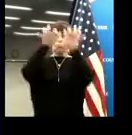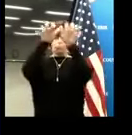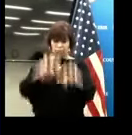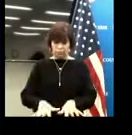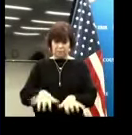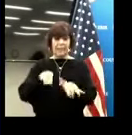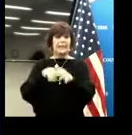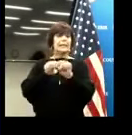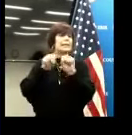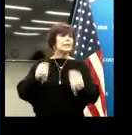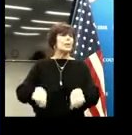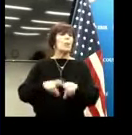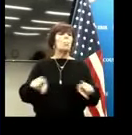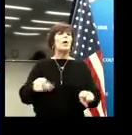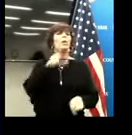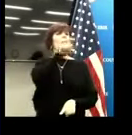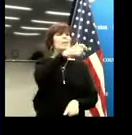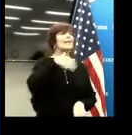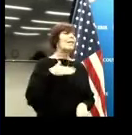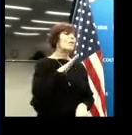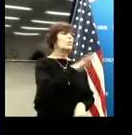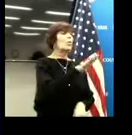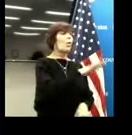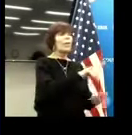but they have to have their own limited service license.